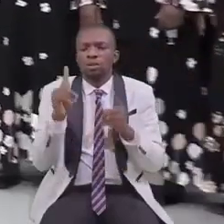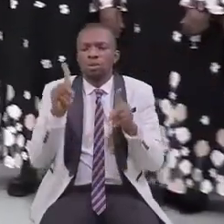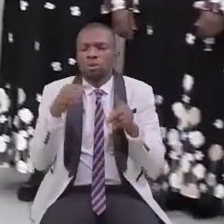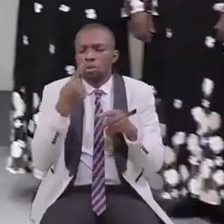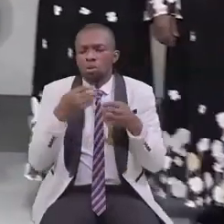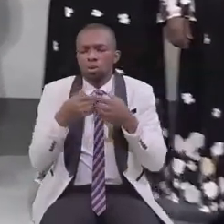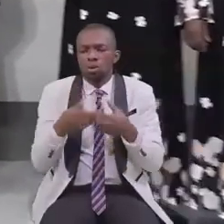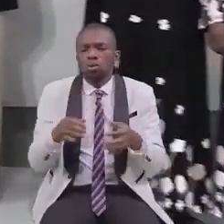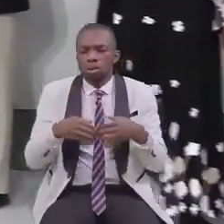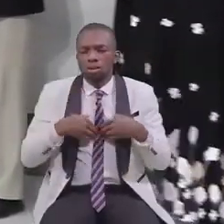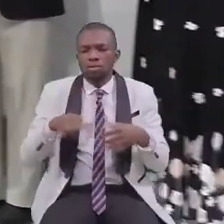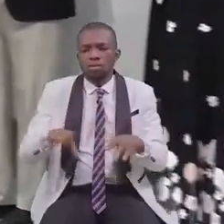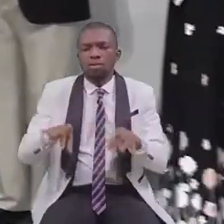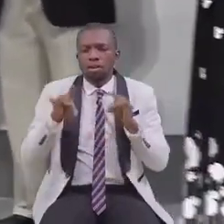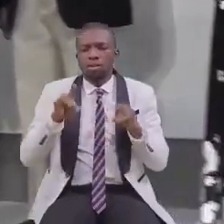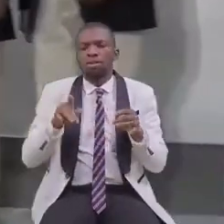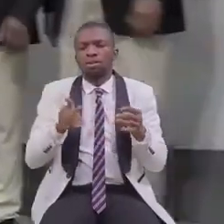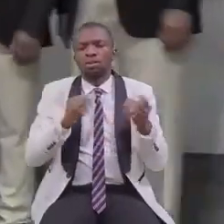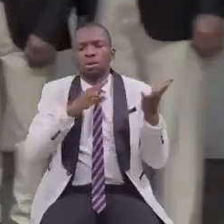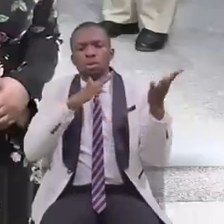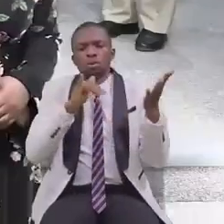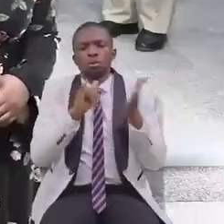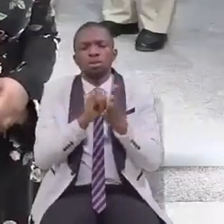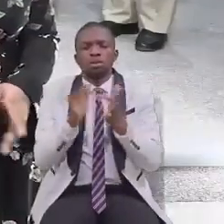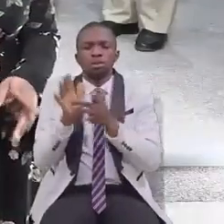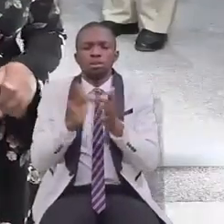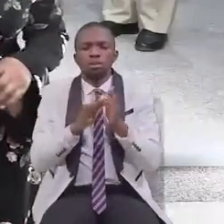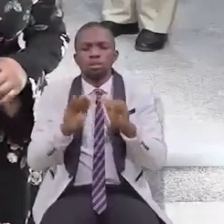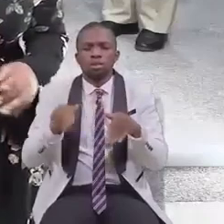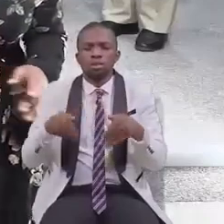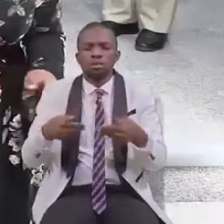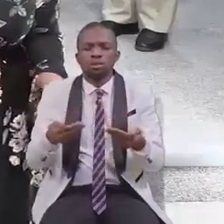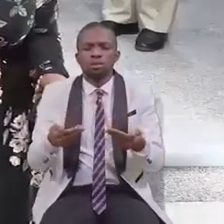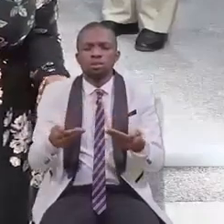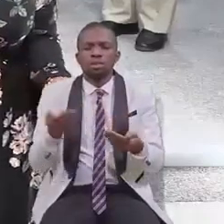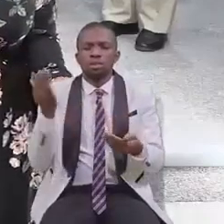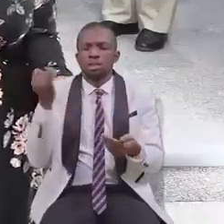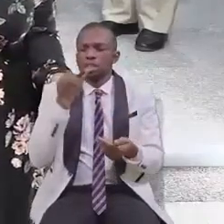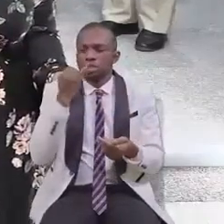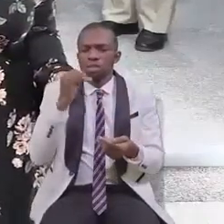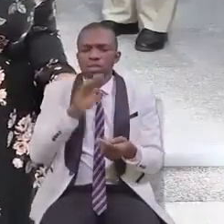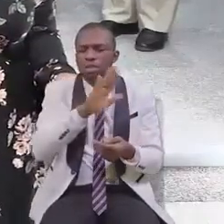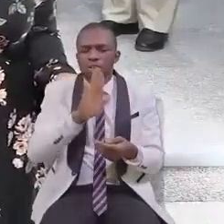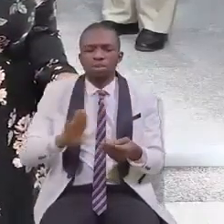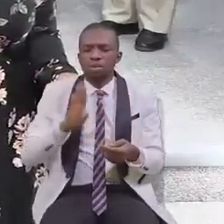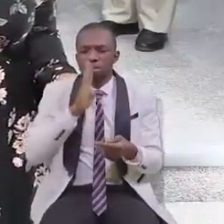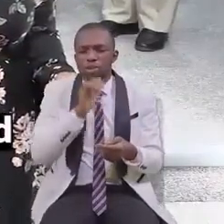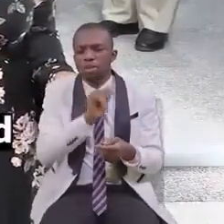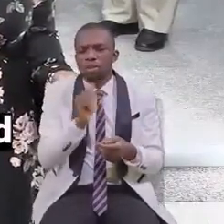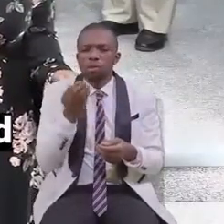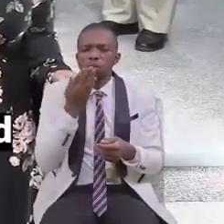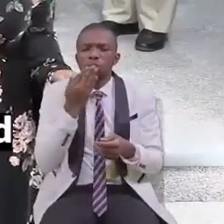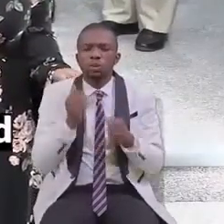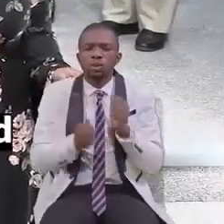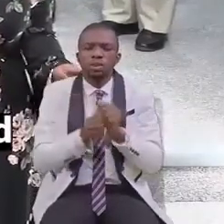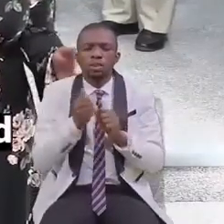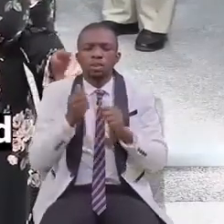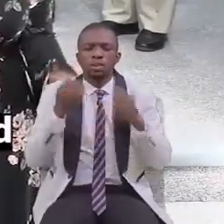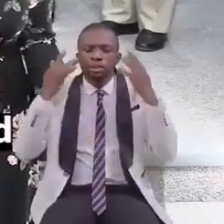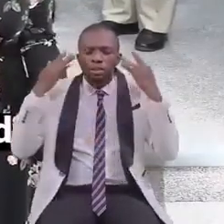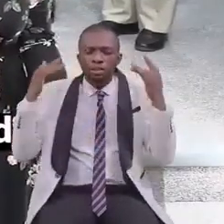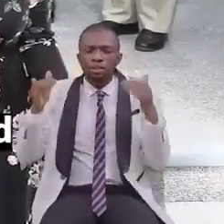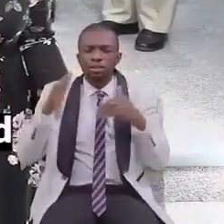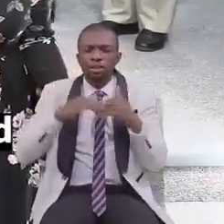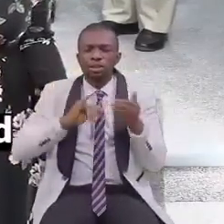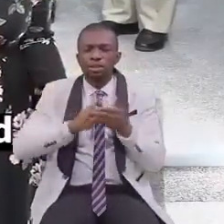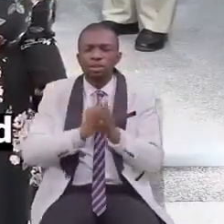the hope that Jesus gives. There's never been a sweeter sound than when